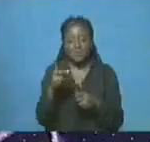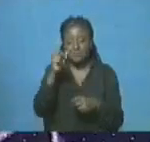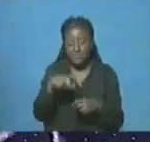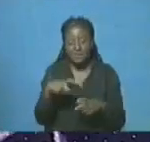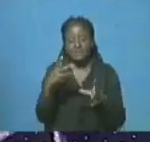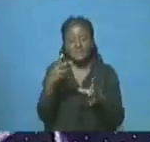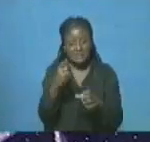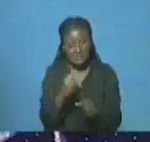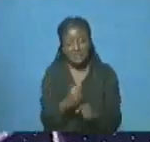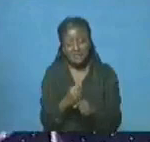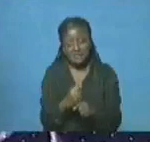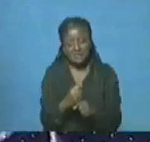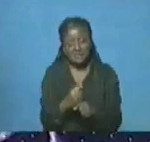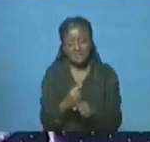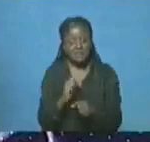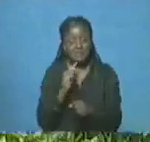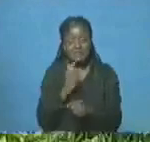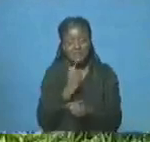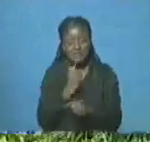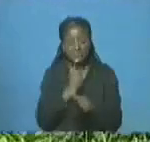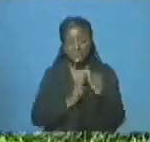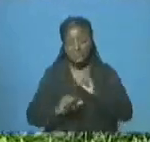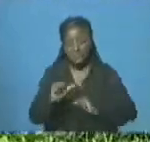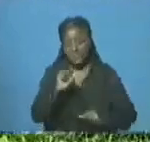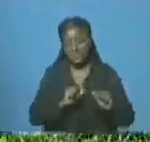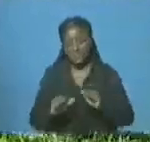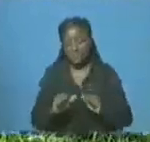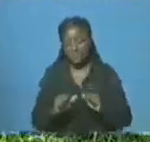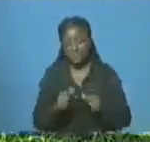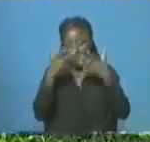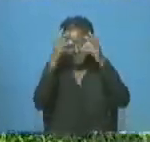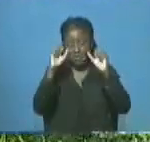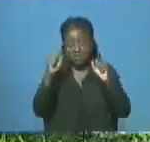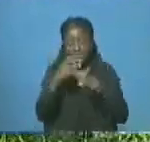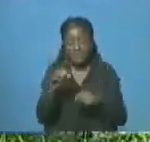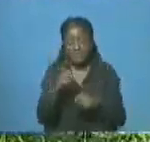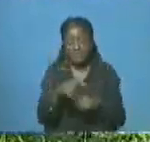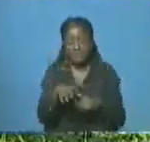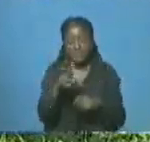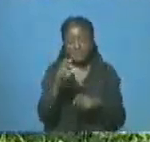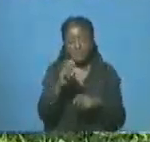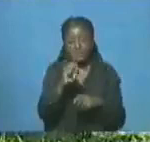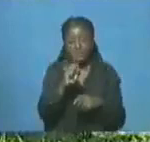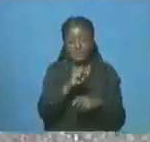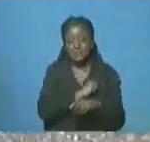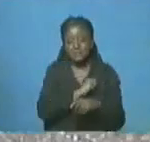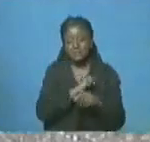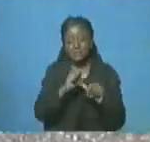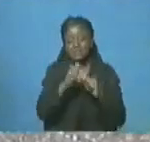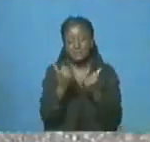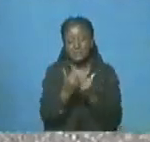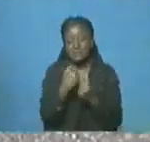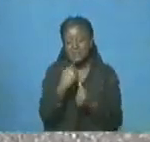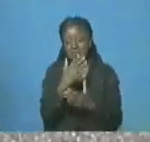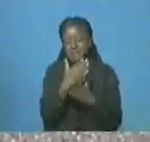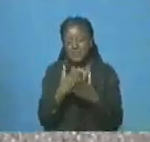take stern steps. President of the One Stapledon Association, Glenville Johnson, says some residents